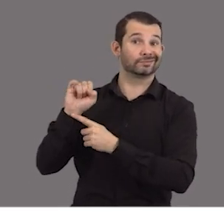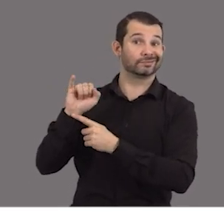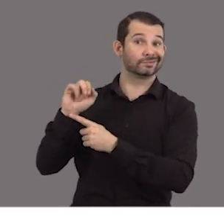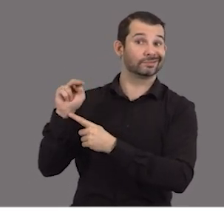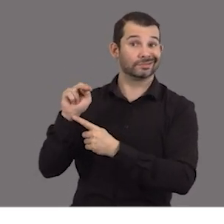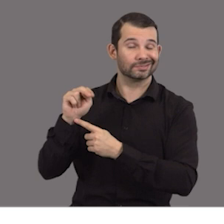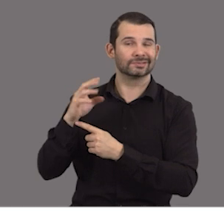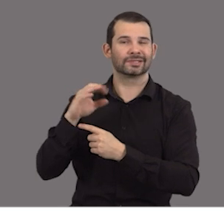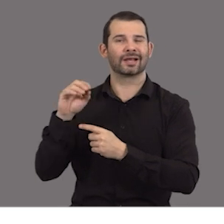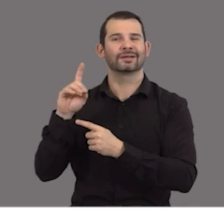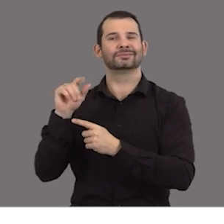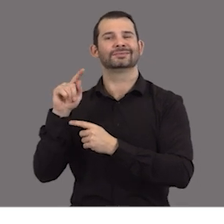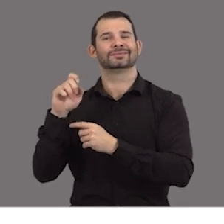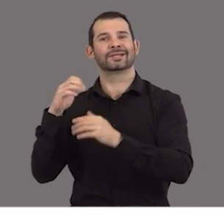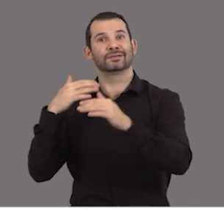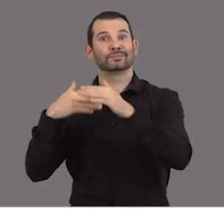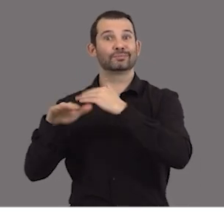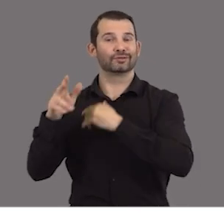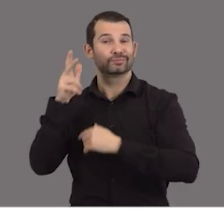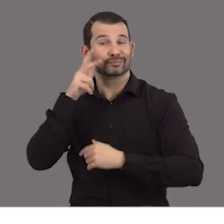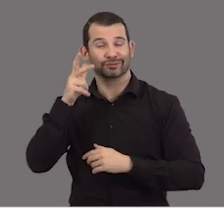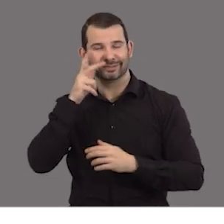of birth.